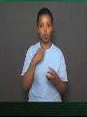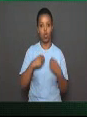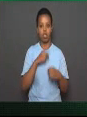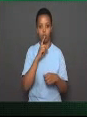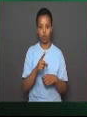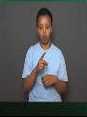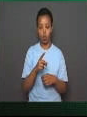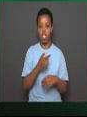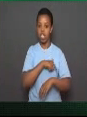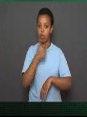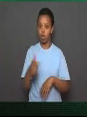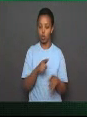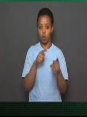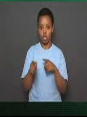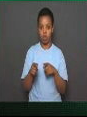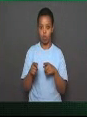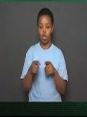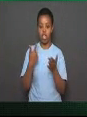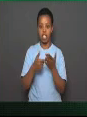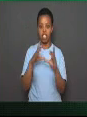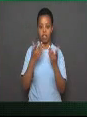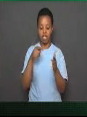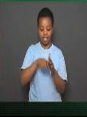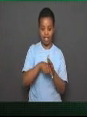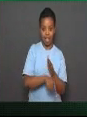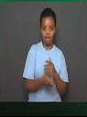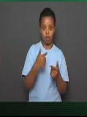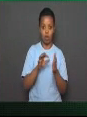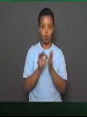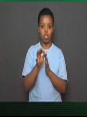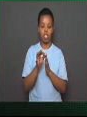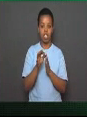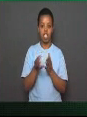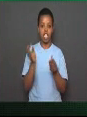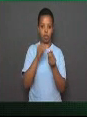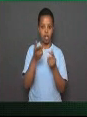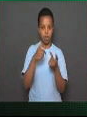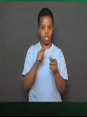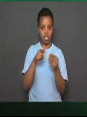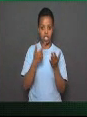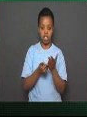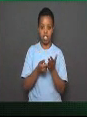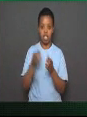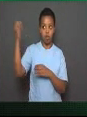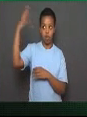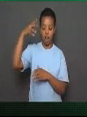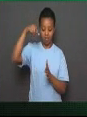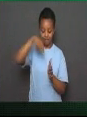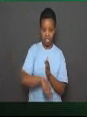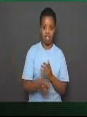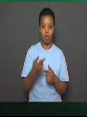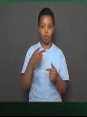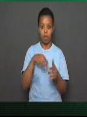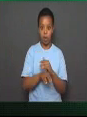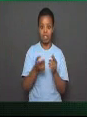Temperatures decrease as the depth increases, since light cannot penetrate through the deep